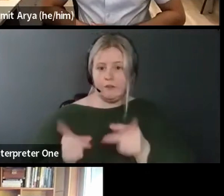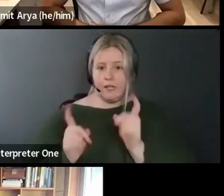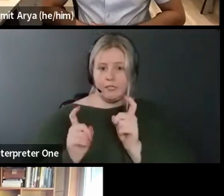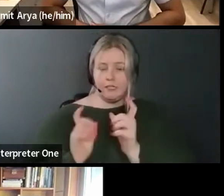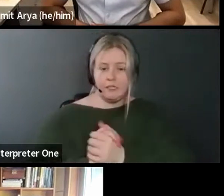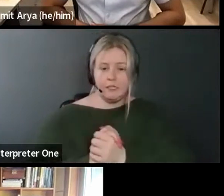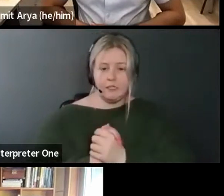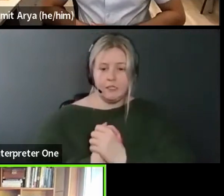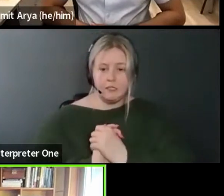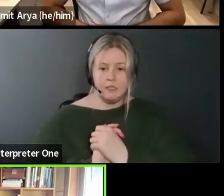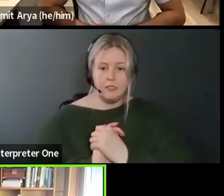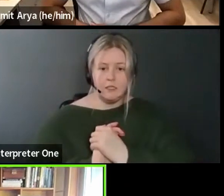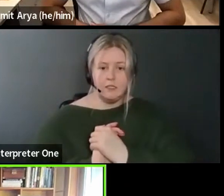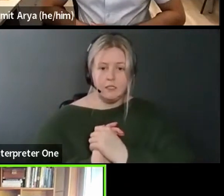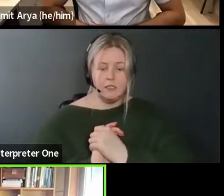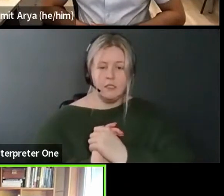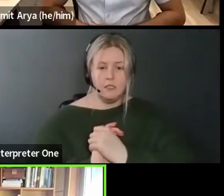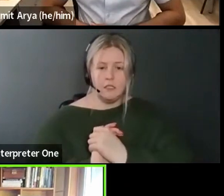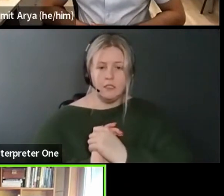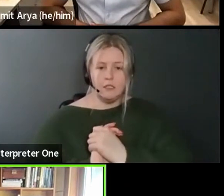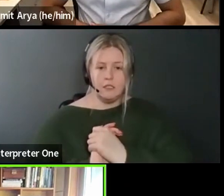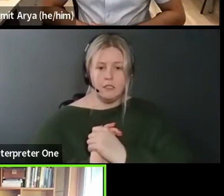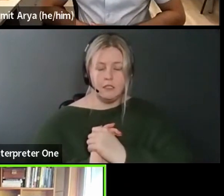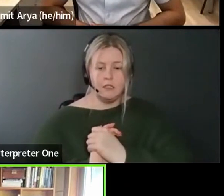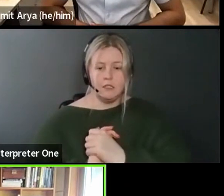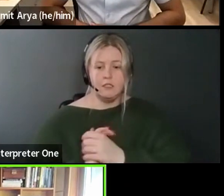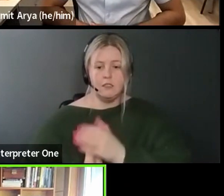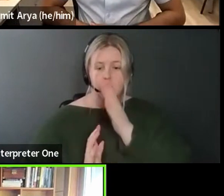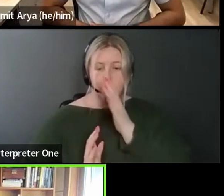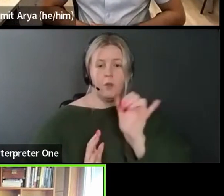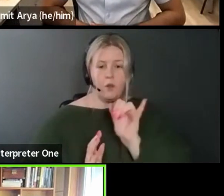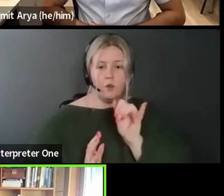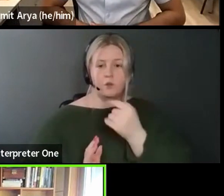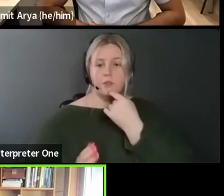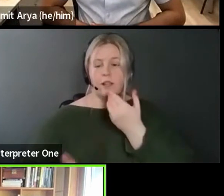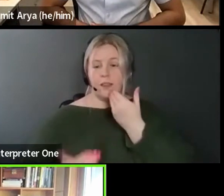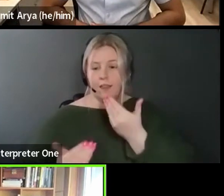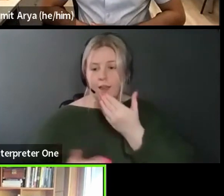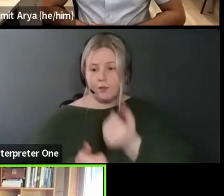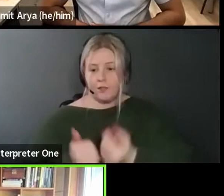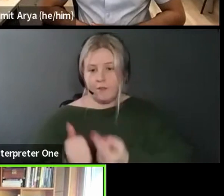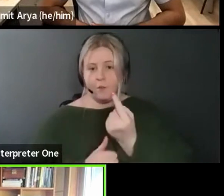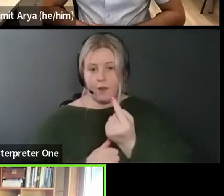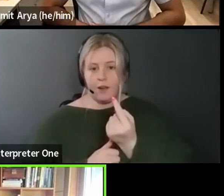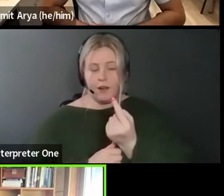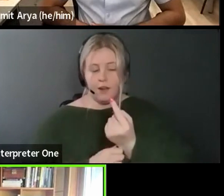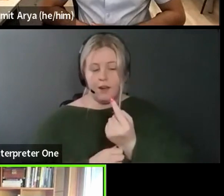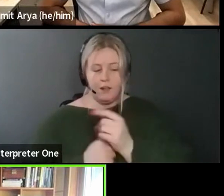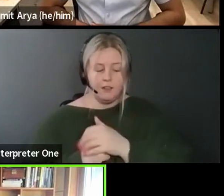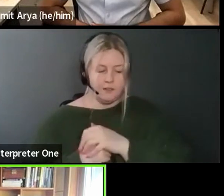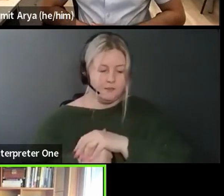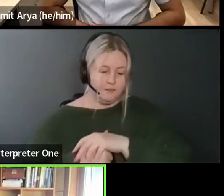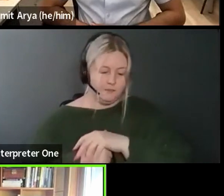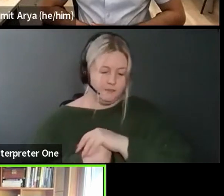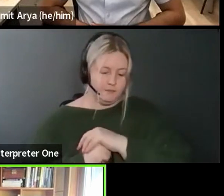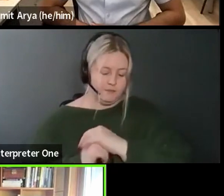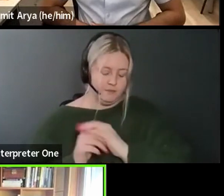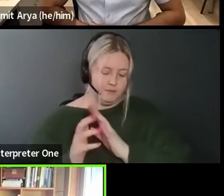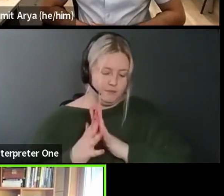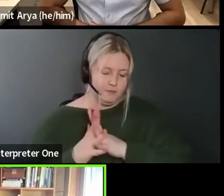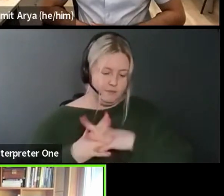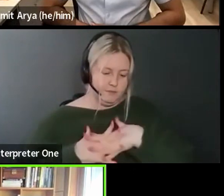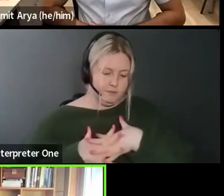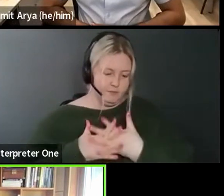first, let me echo my thanks to everyone. You have brought